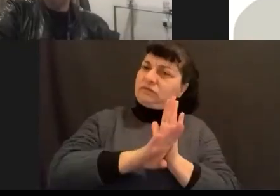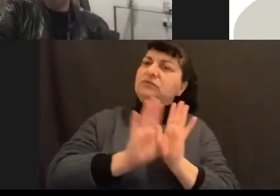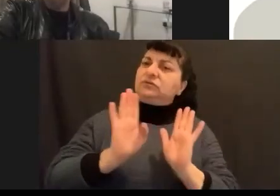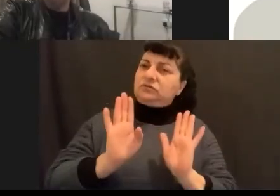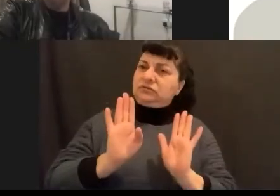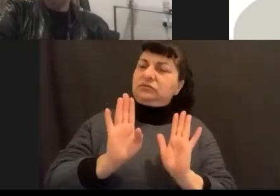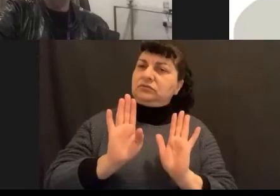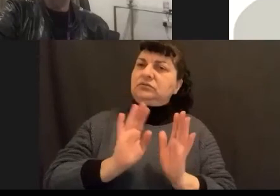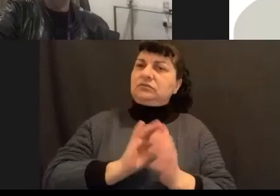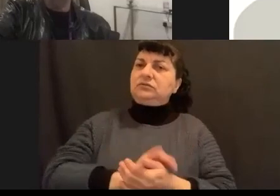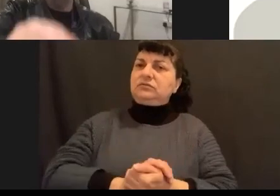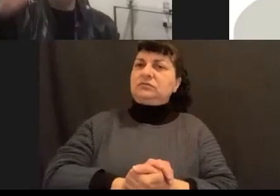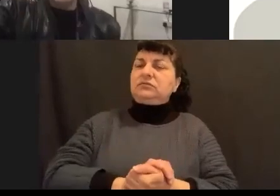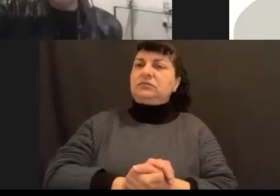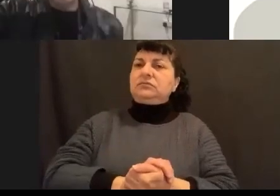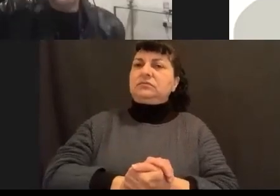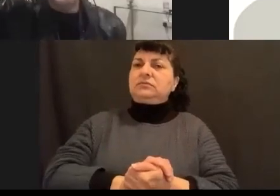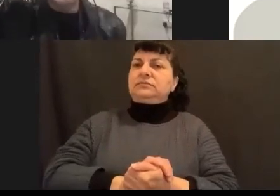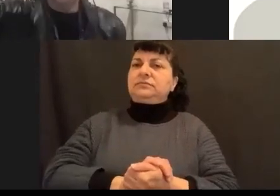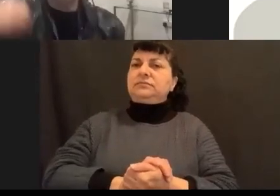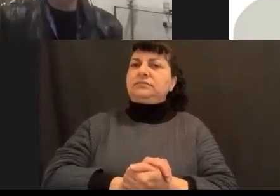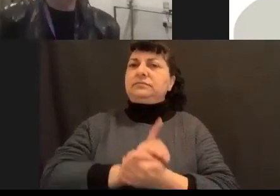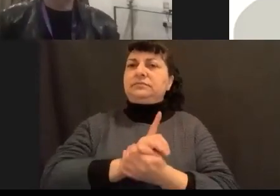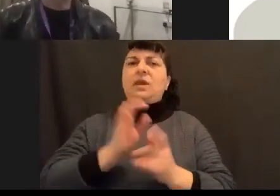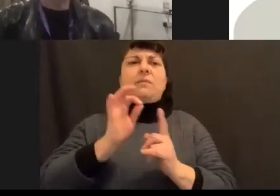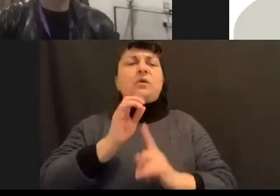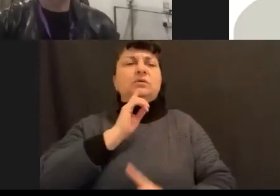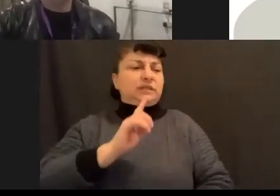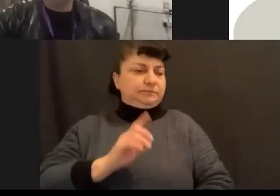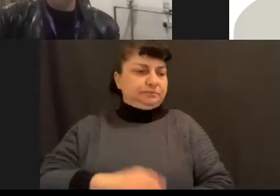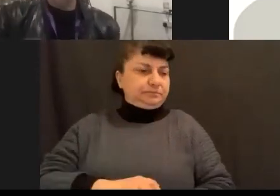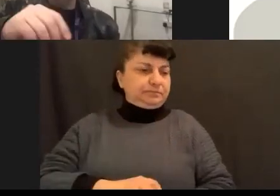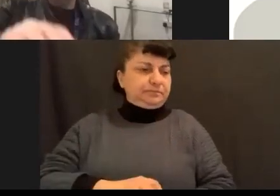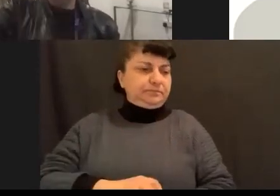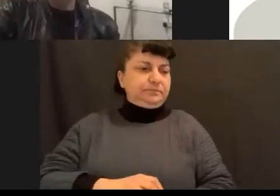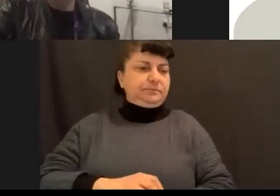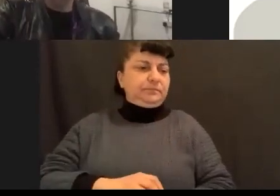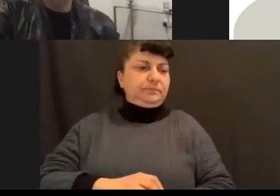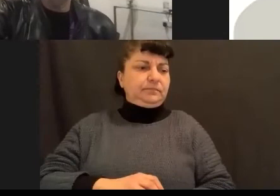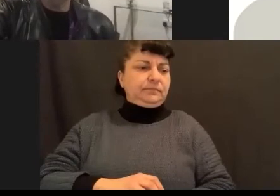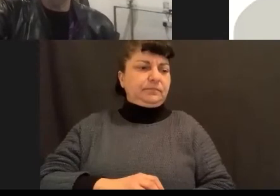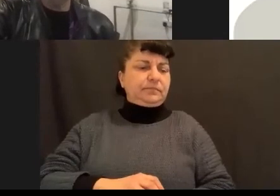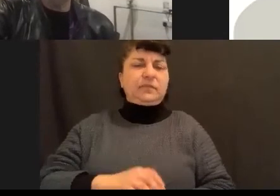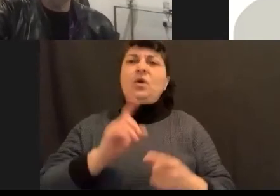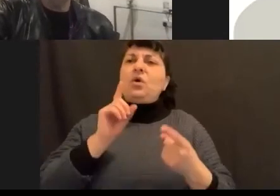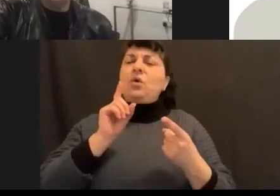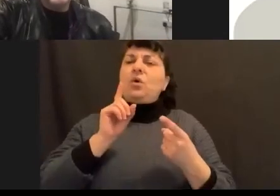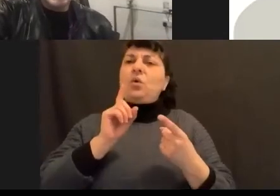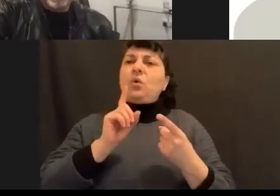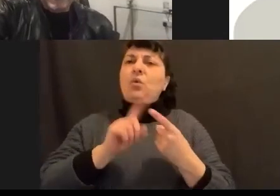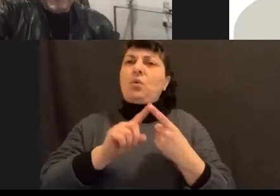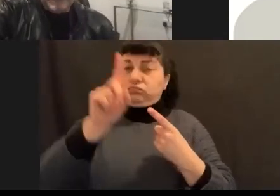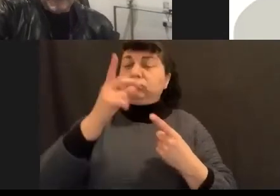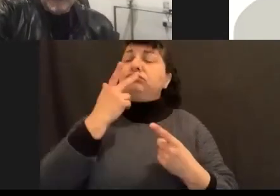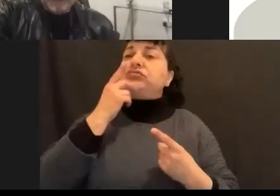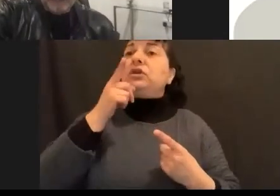those. Just say one other general thing. If, for example, you've got a critical business that really needs attention,